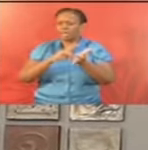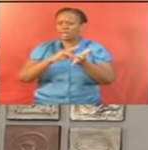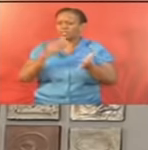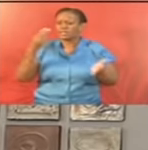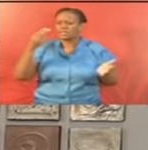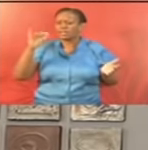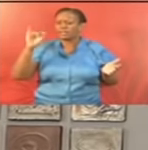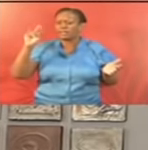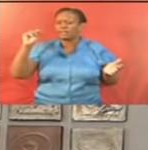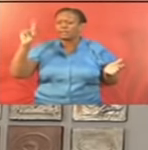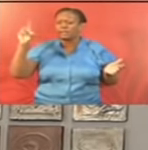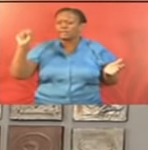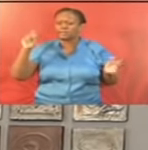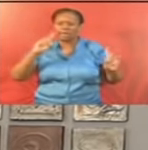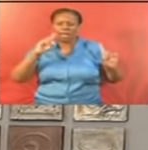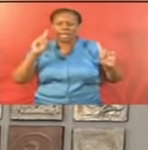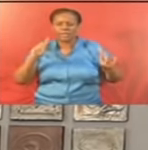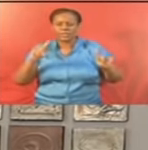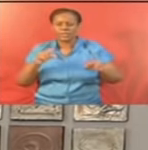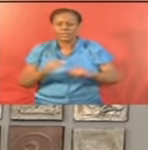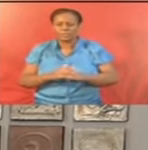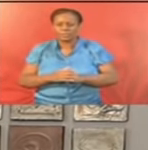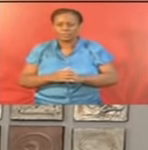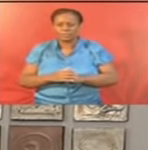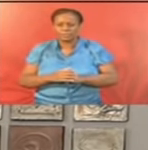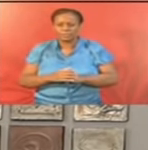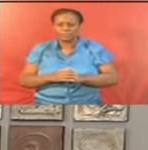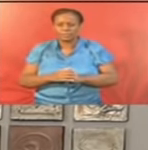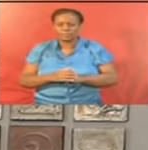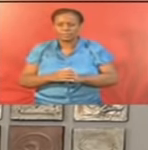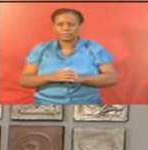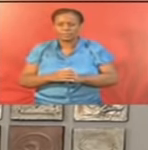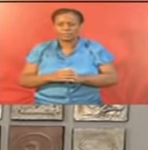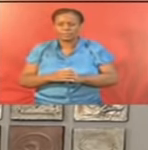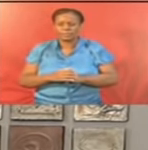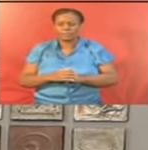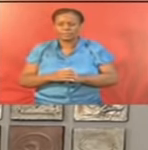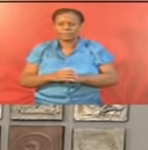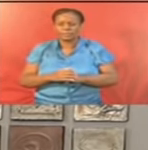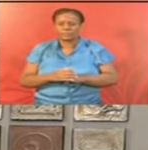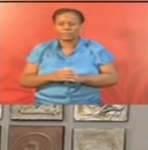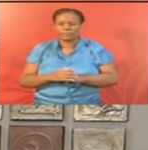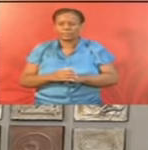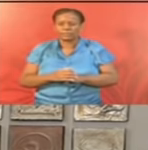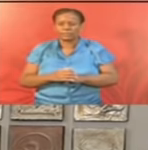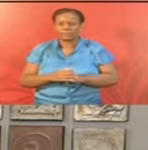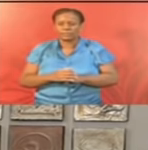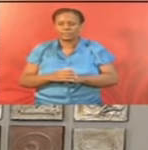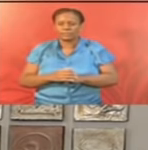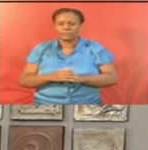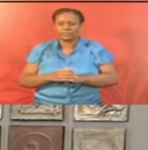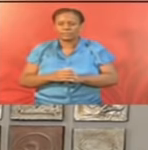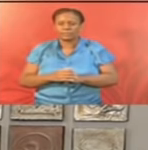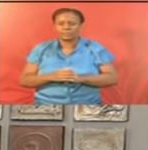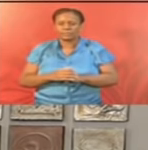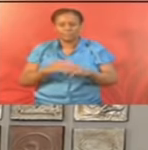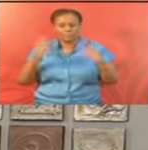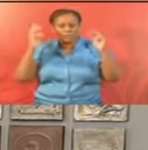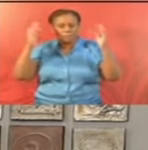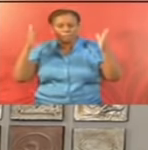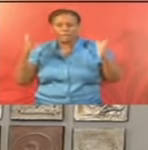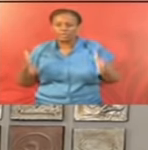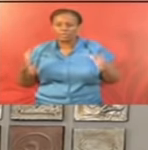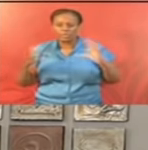the aerosolization to which the Minister would refer would be in specific settings where specific activities happen to